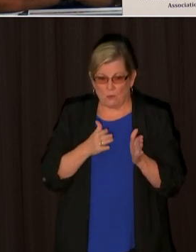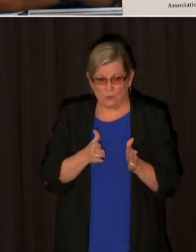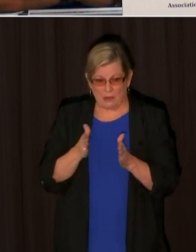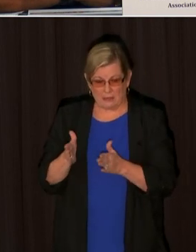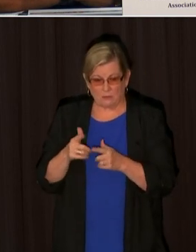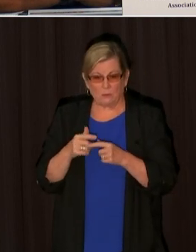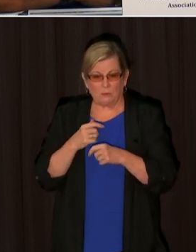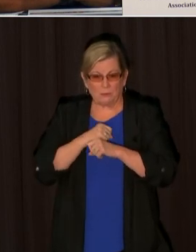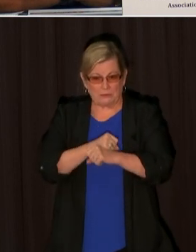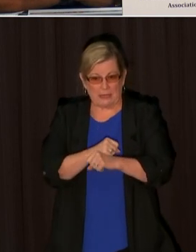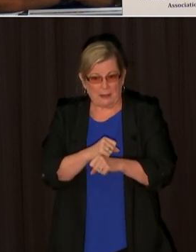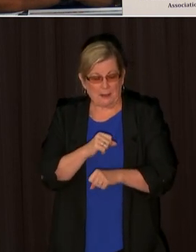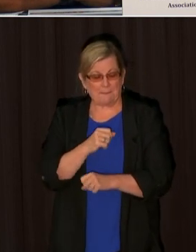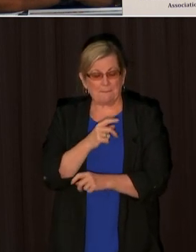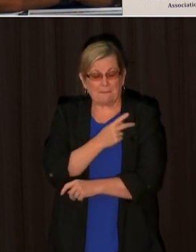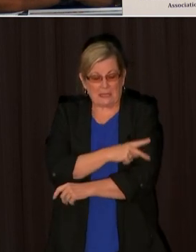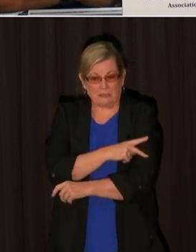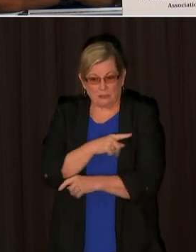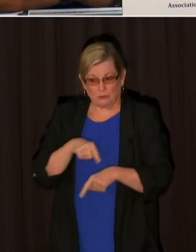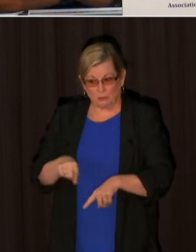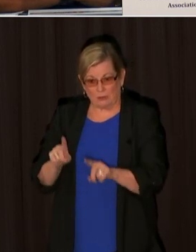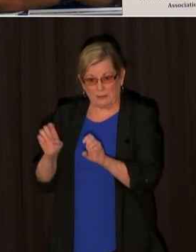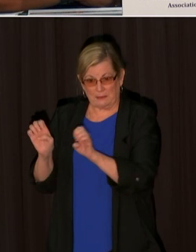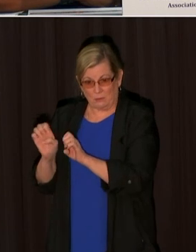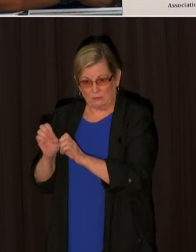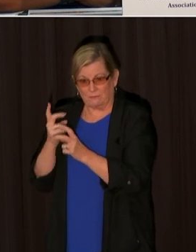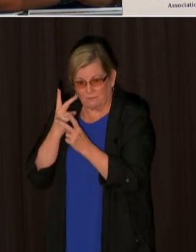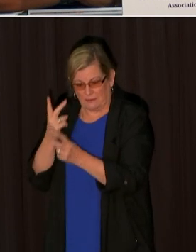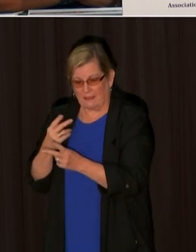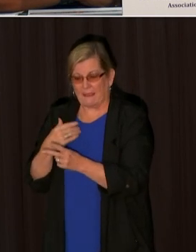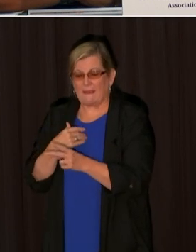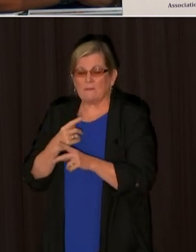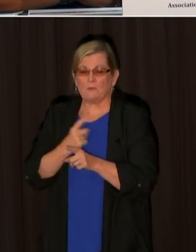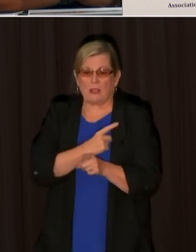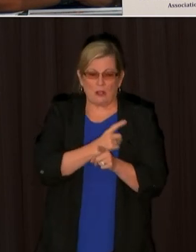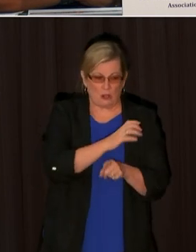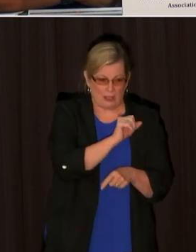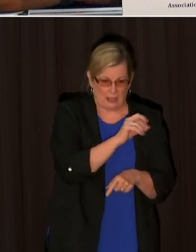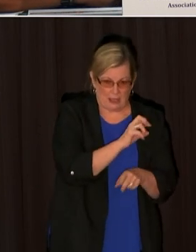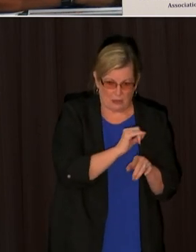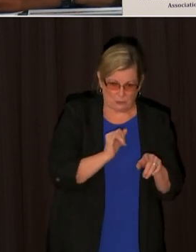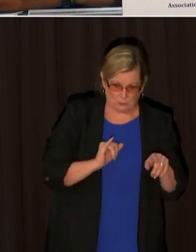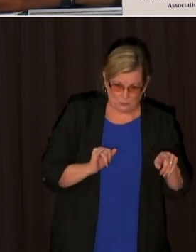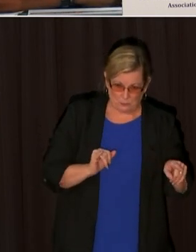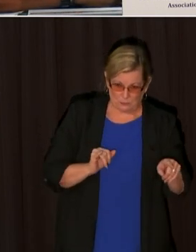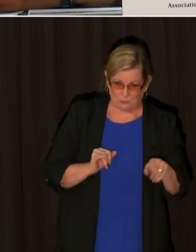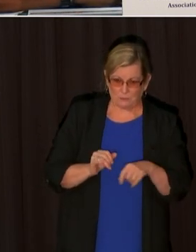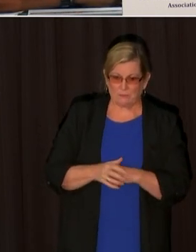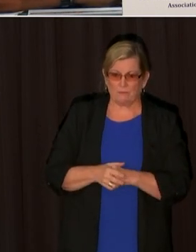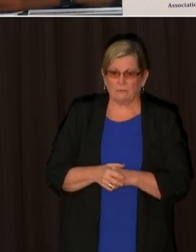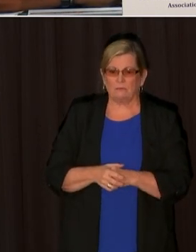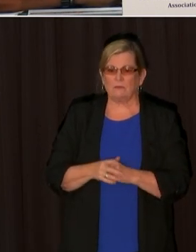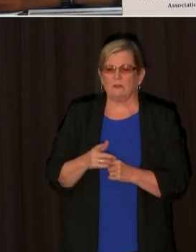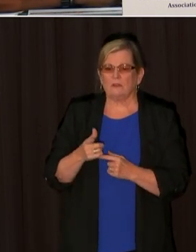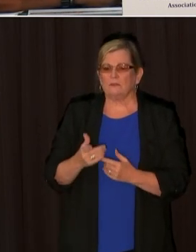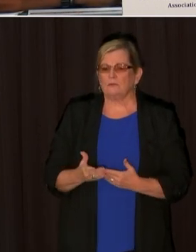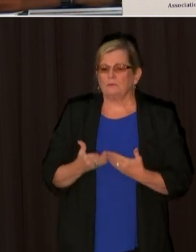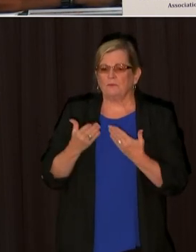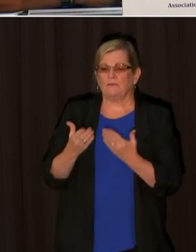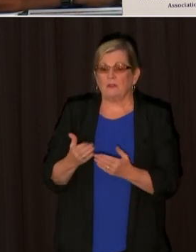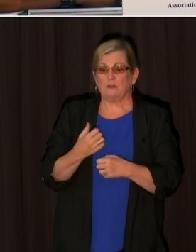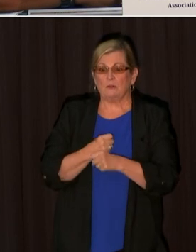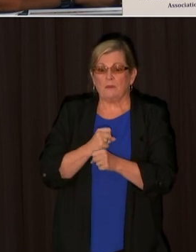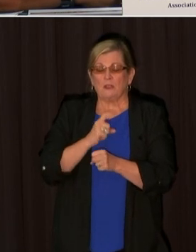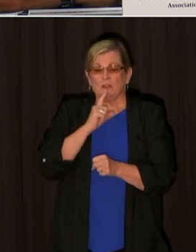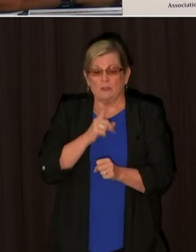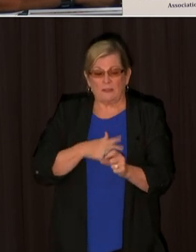normal medical care. The providers have implemented a number of precautions to ensure that we have a safe environment, including the use of